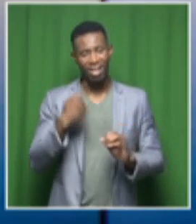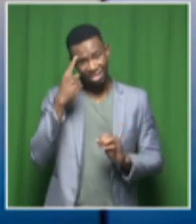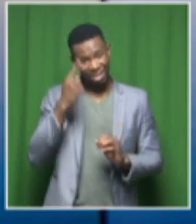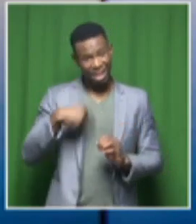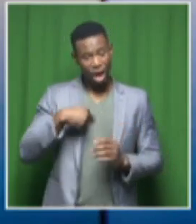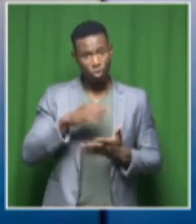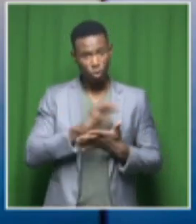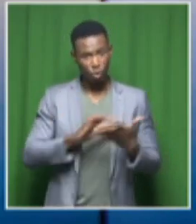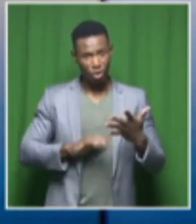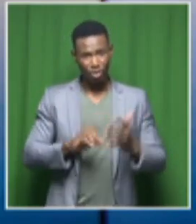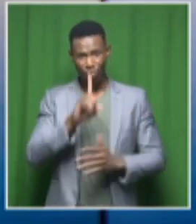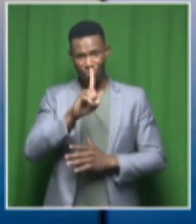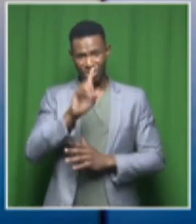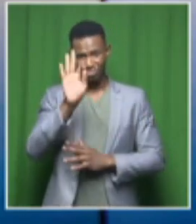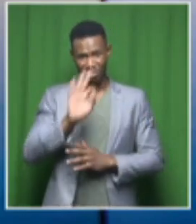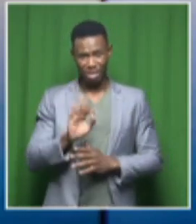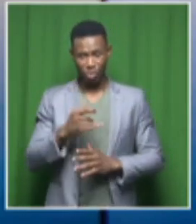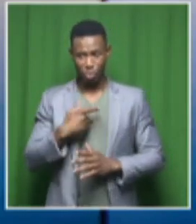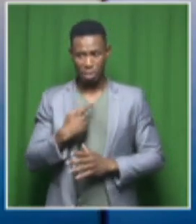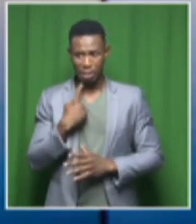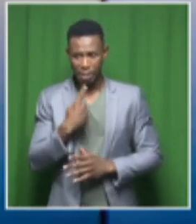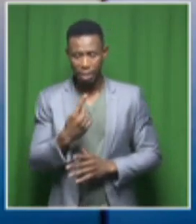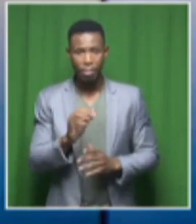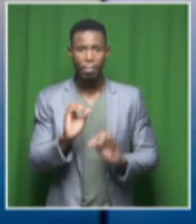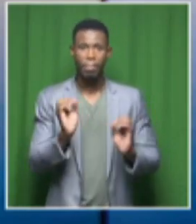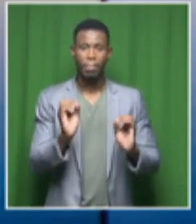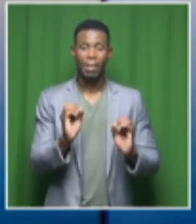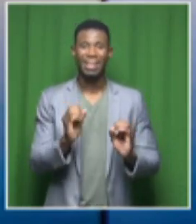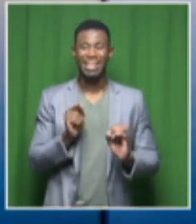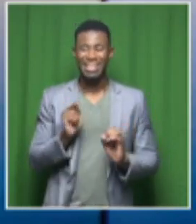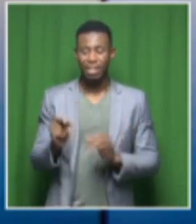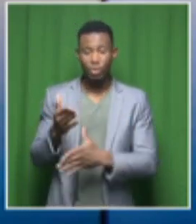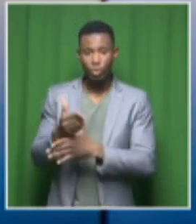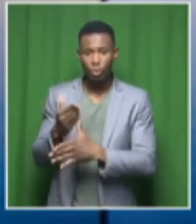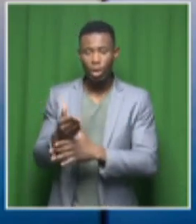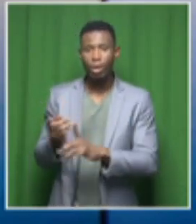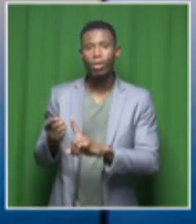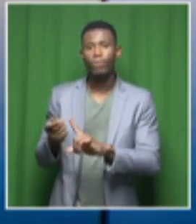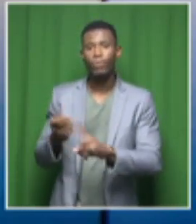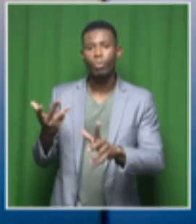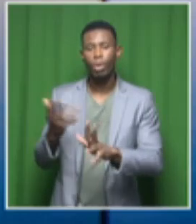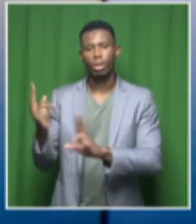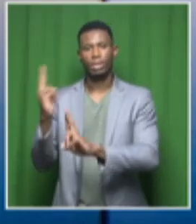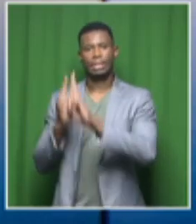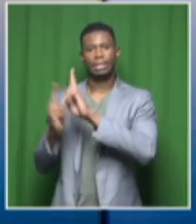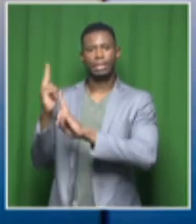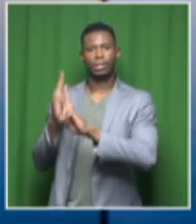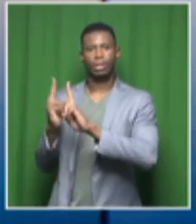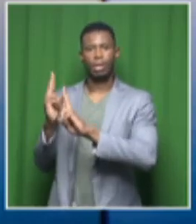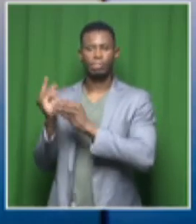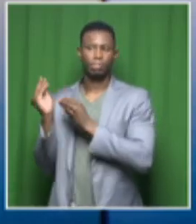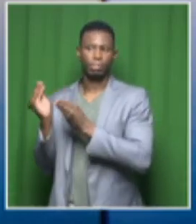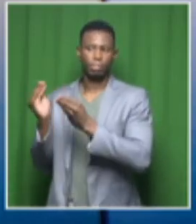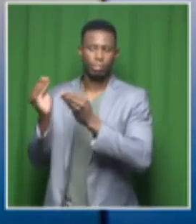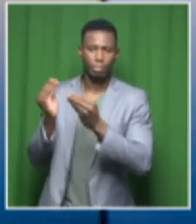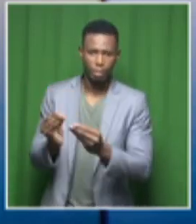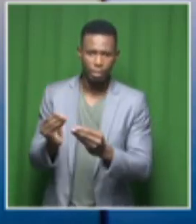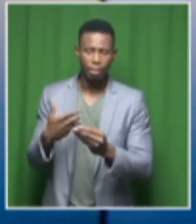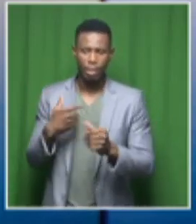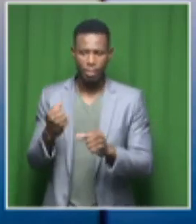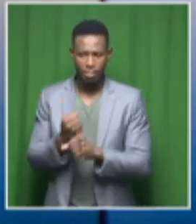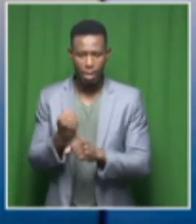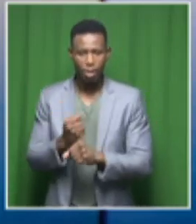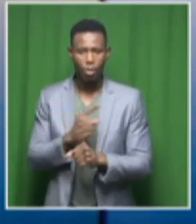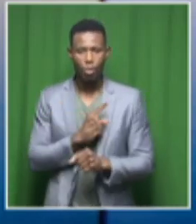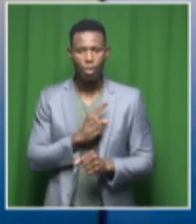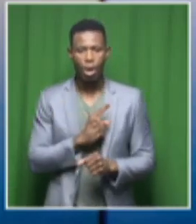story. So this work is drawn from a part of that history, because there was a system in Africa, in the